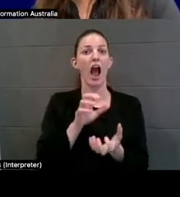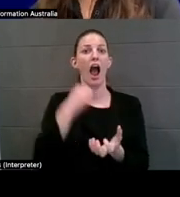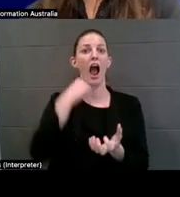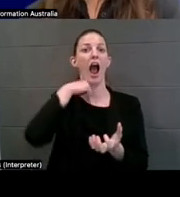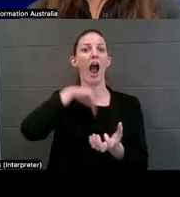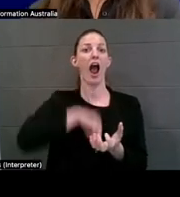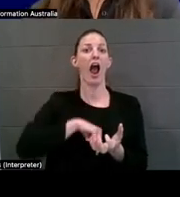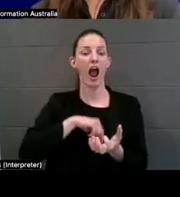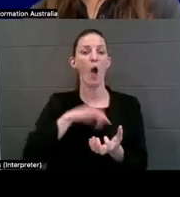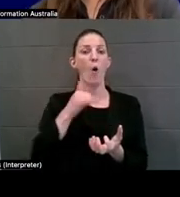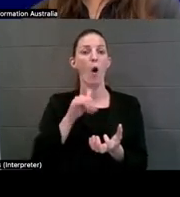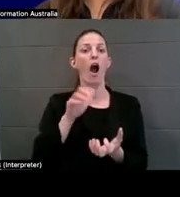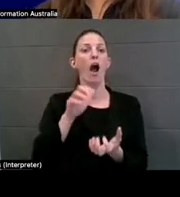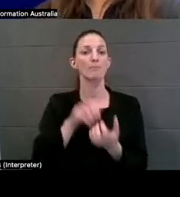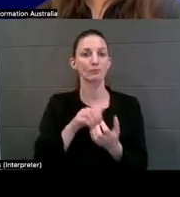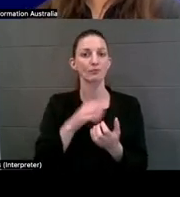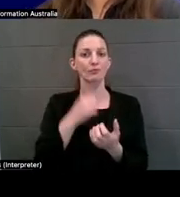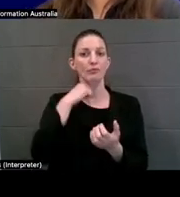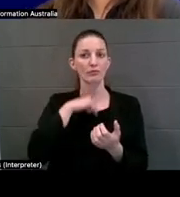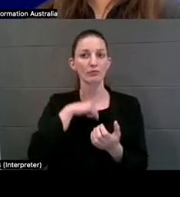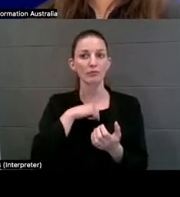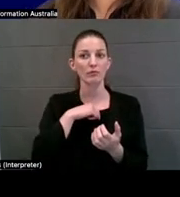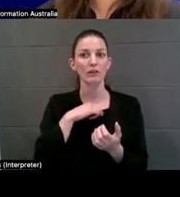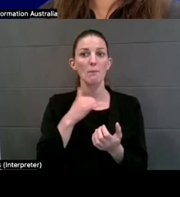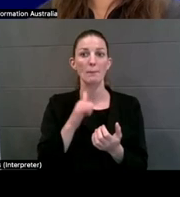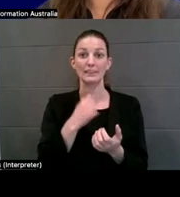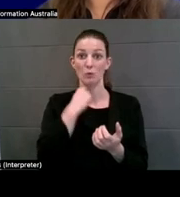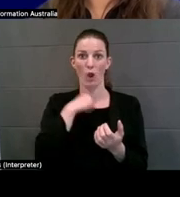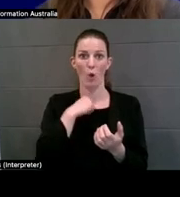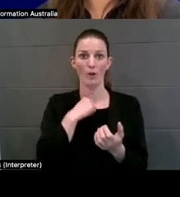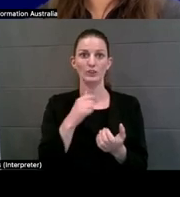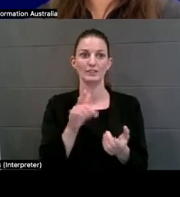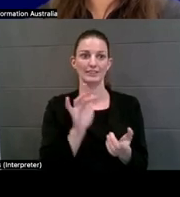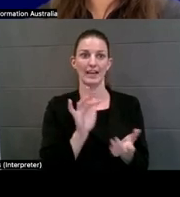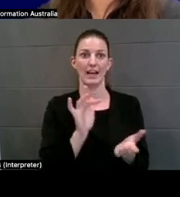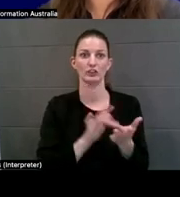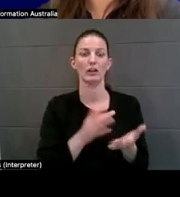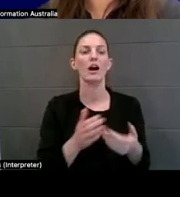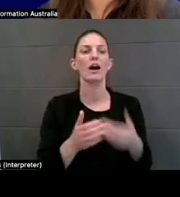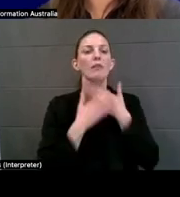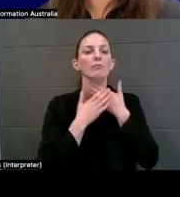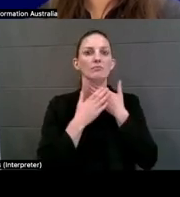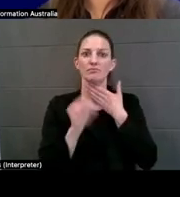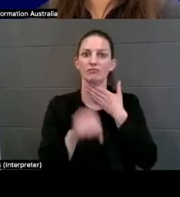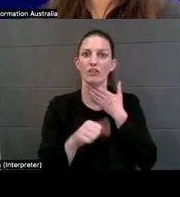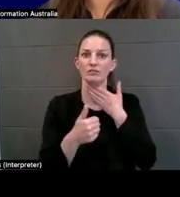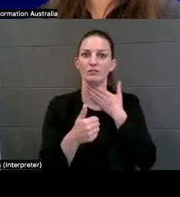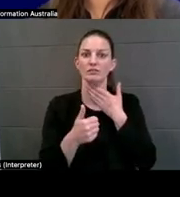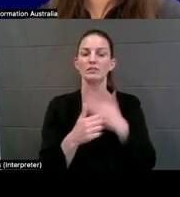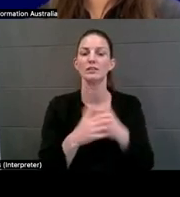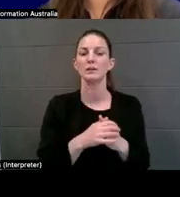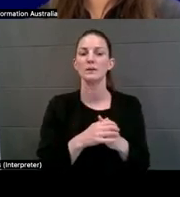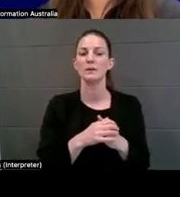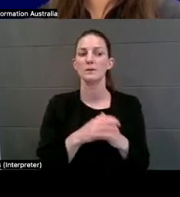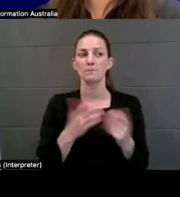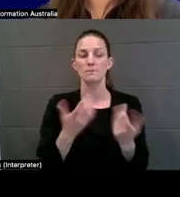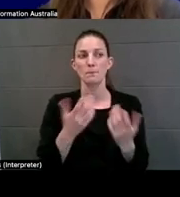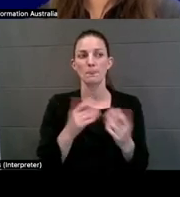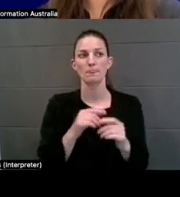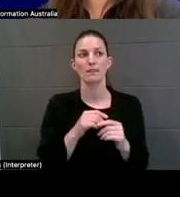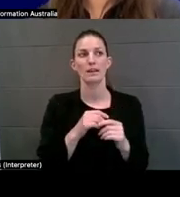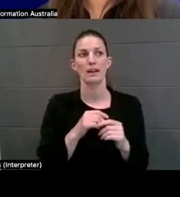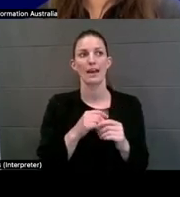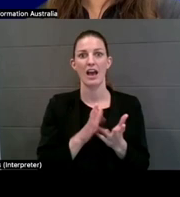when they swallow, you could do a touch cue to show that that's what's happening. In terms of managing more